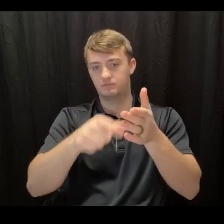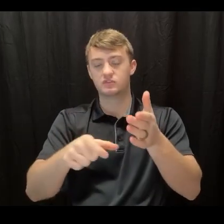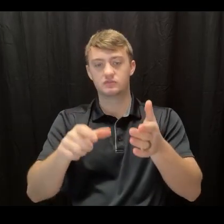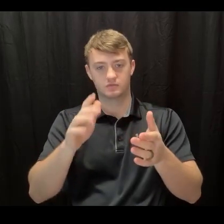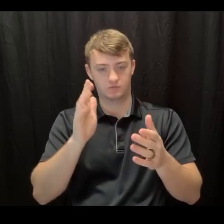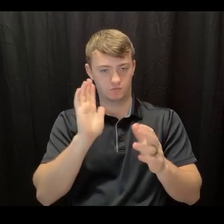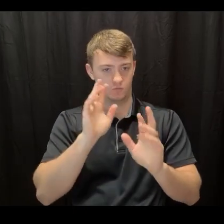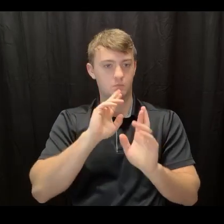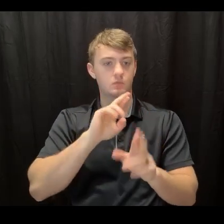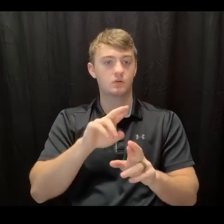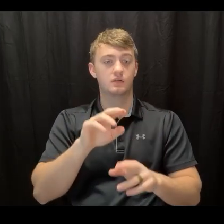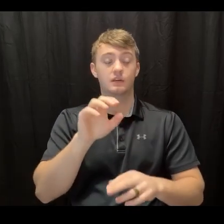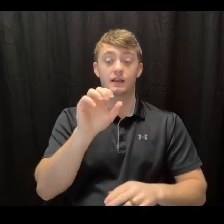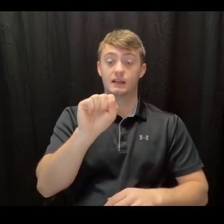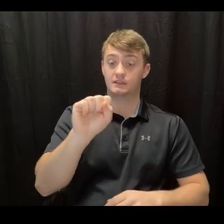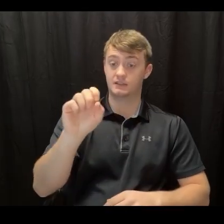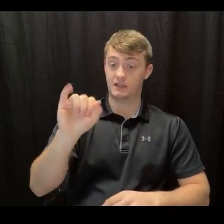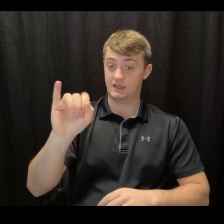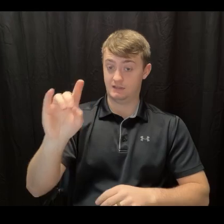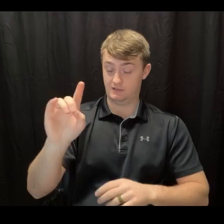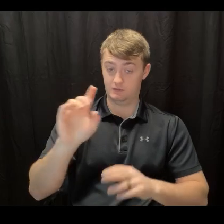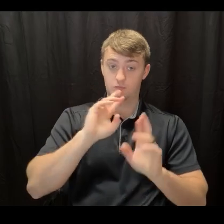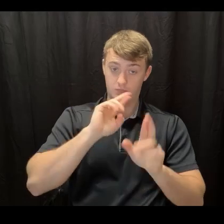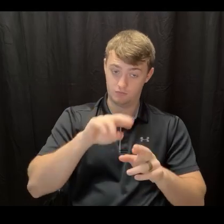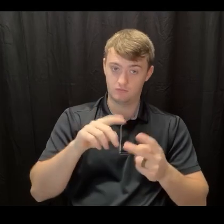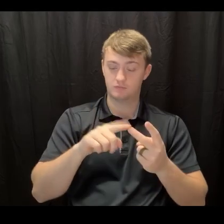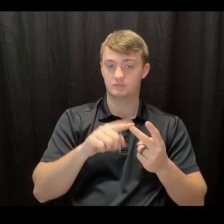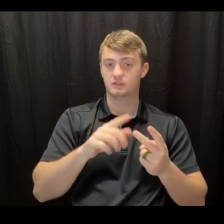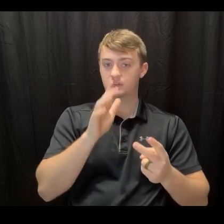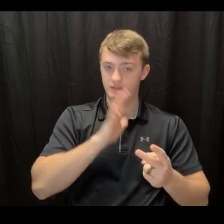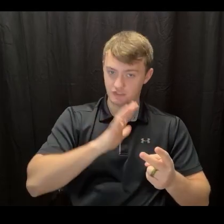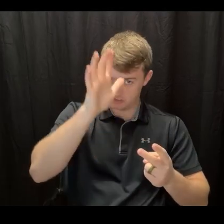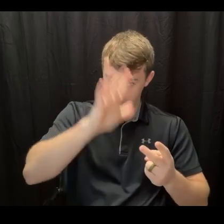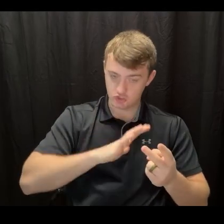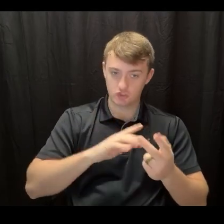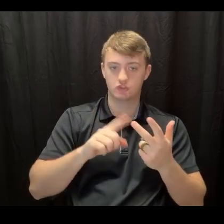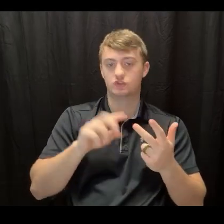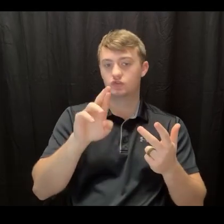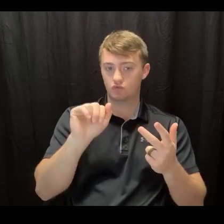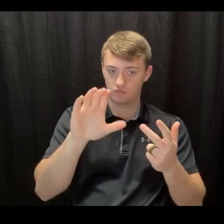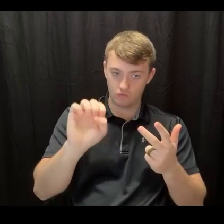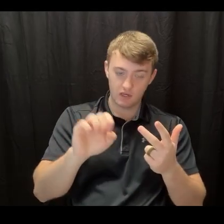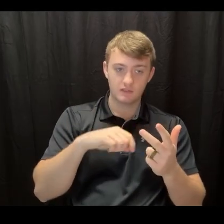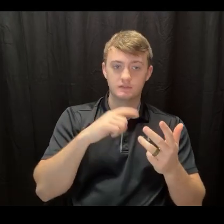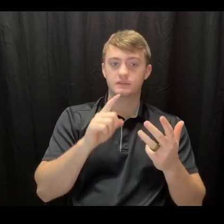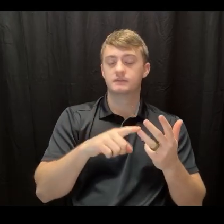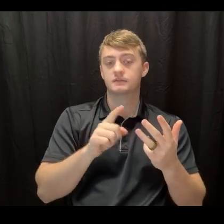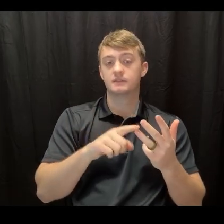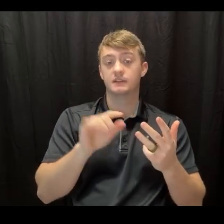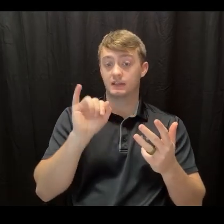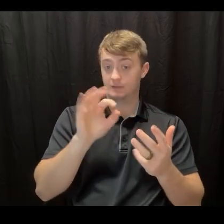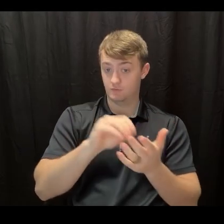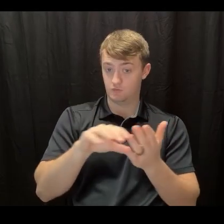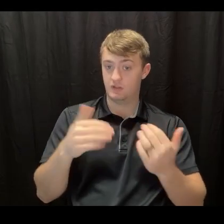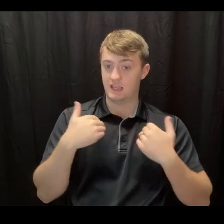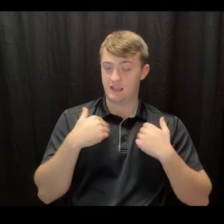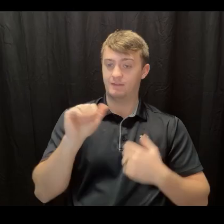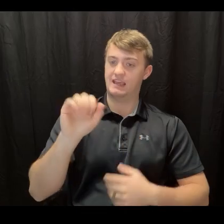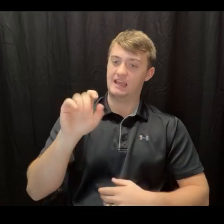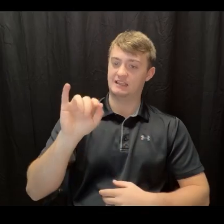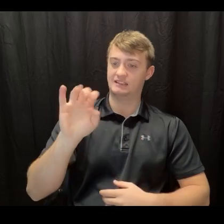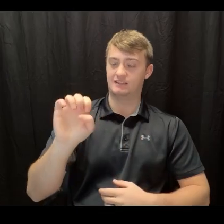we report. We report the student's SSID, we report the gender, the race, whether or not the student has